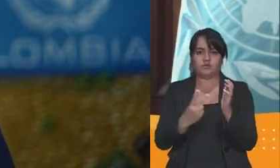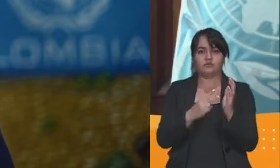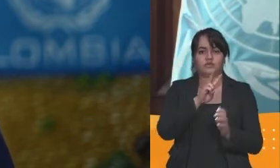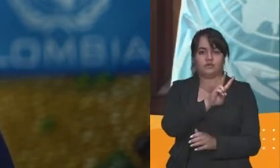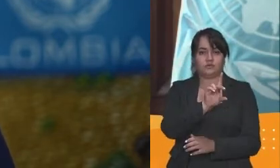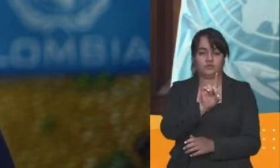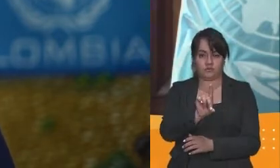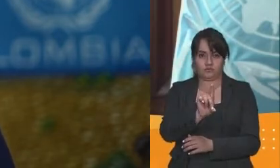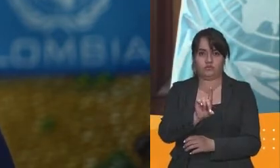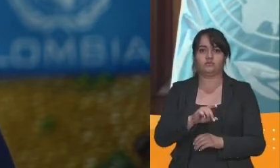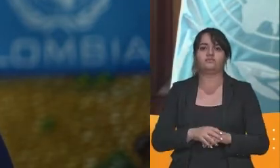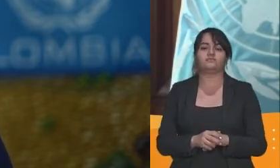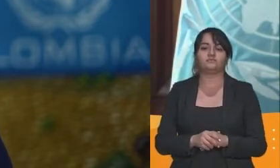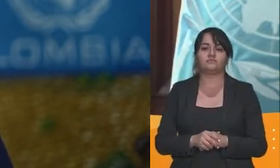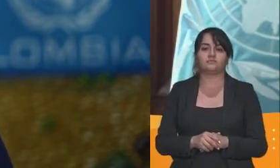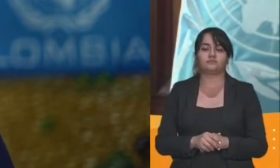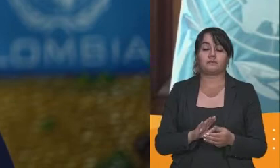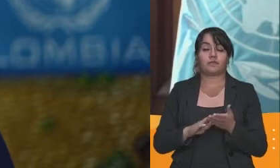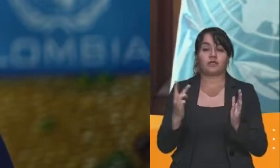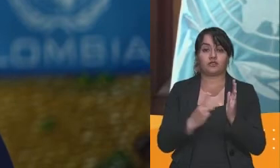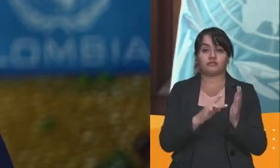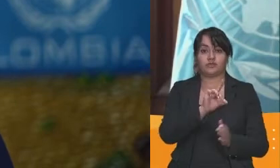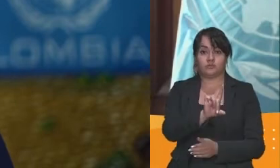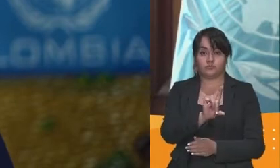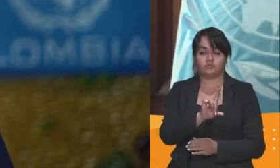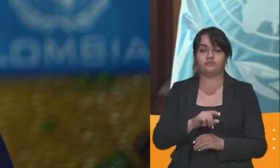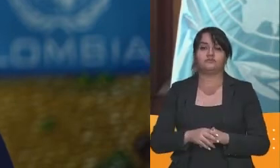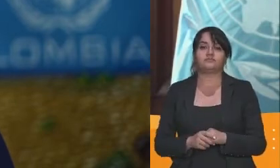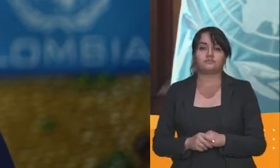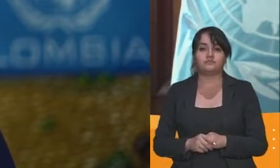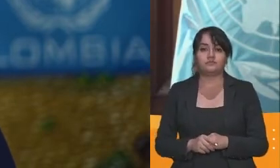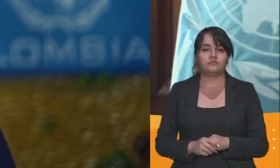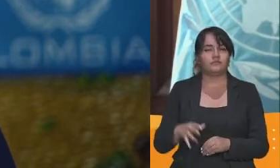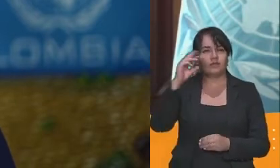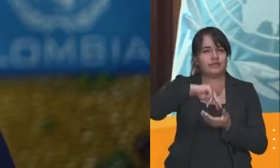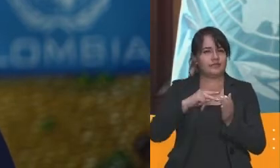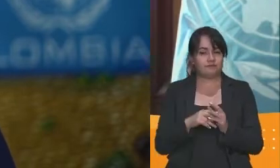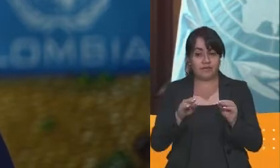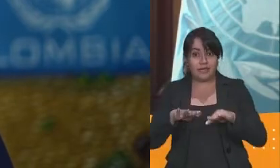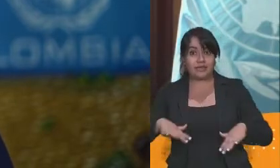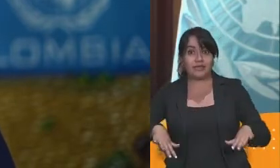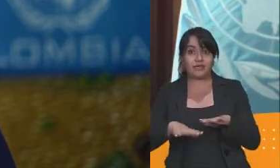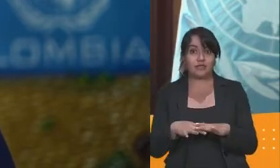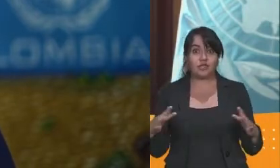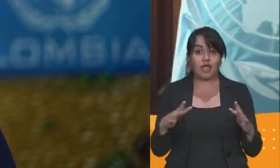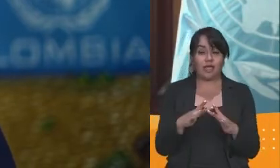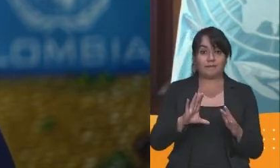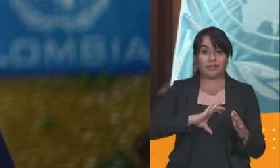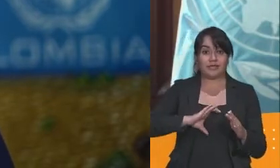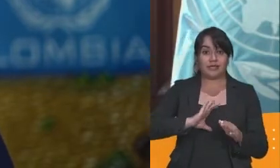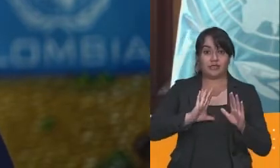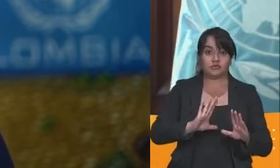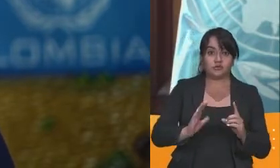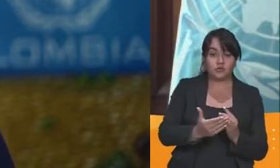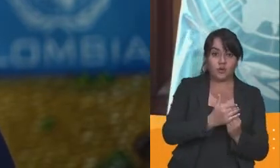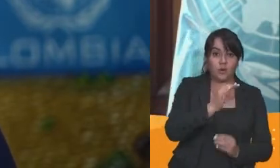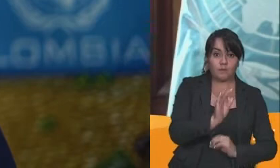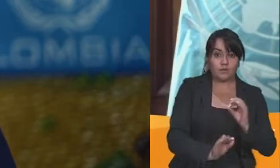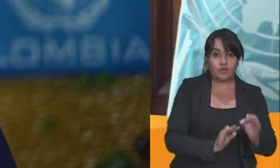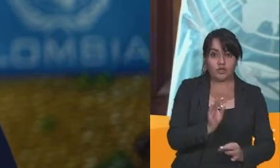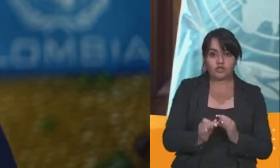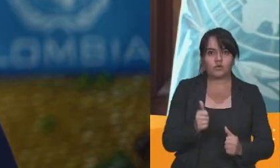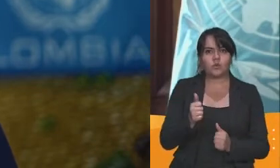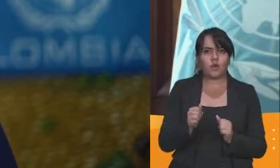685 of 2001. What is this law telling us? Well, what territories in functions of their characteristics of protection can have